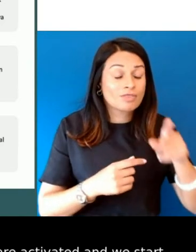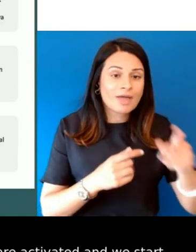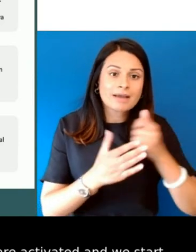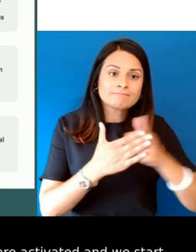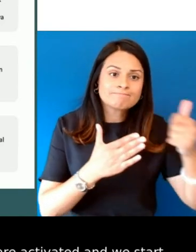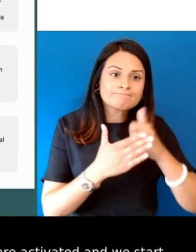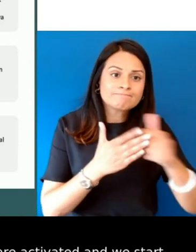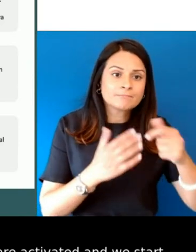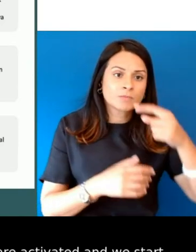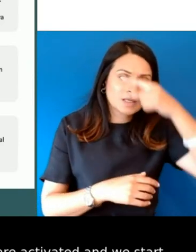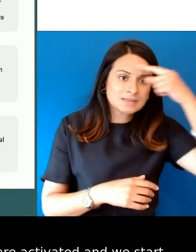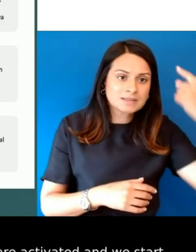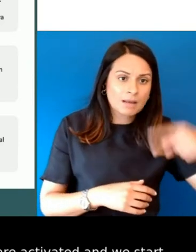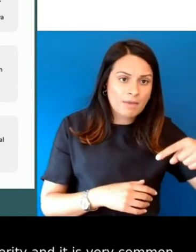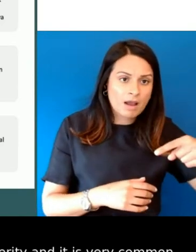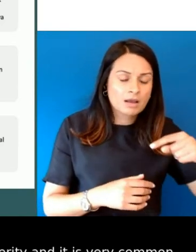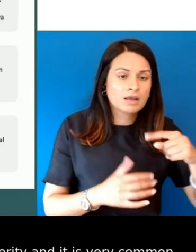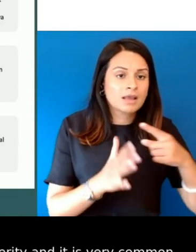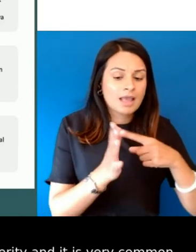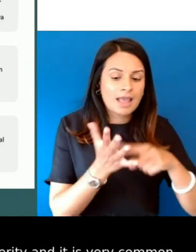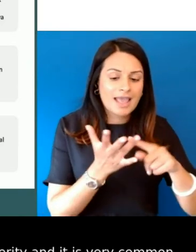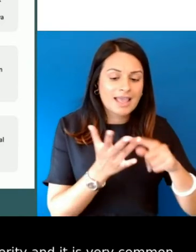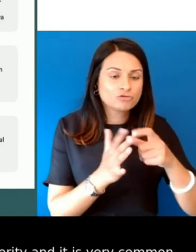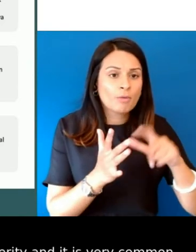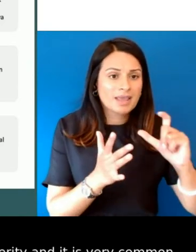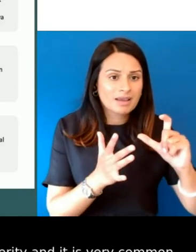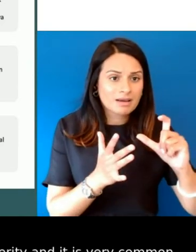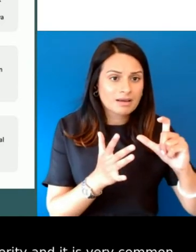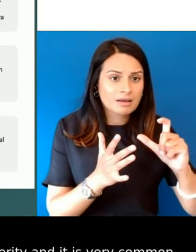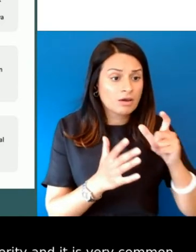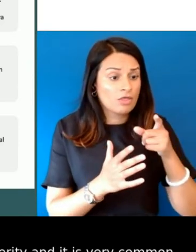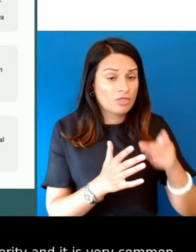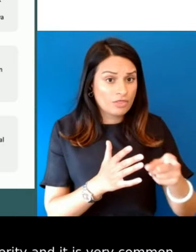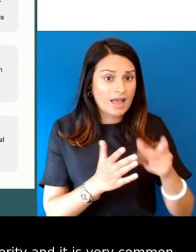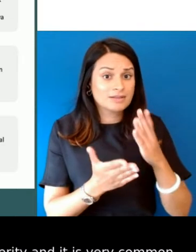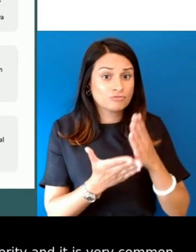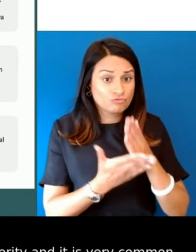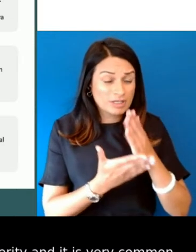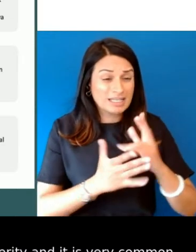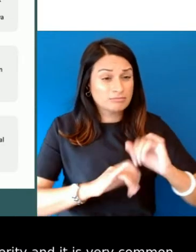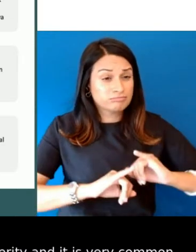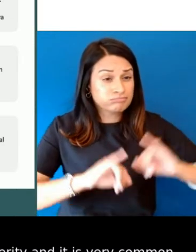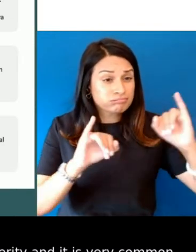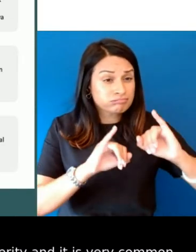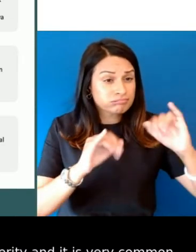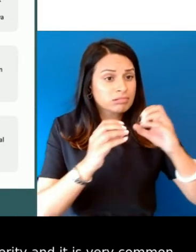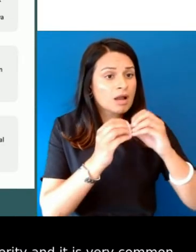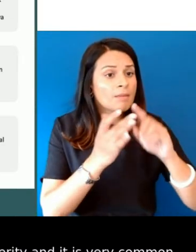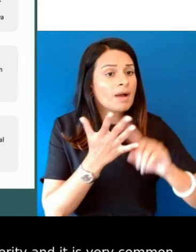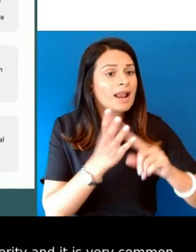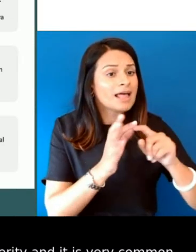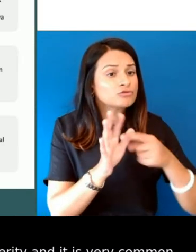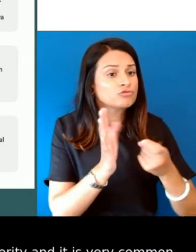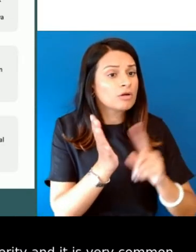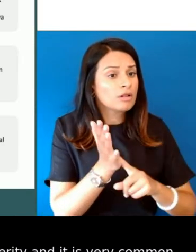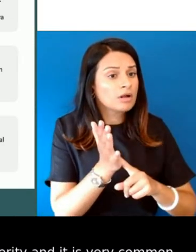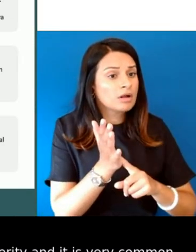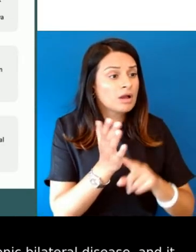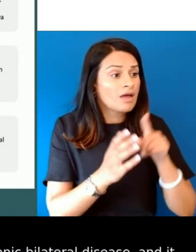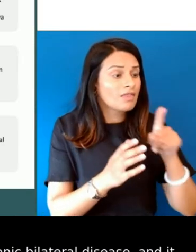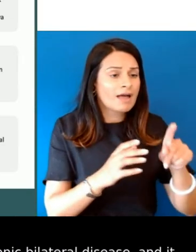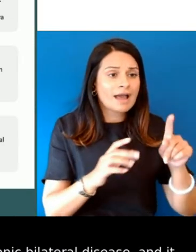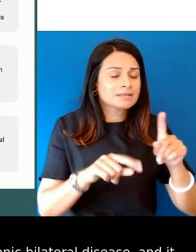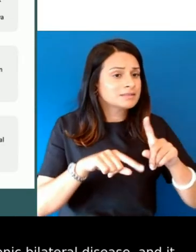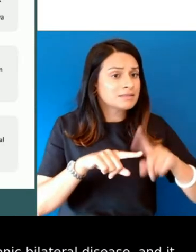atopic keratoconjunctivitis which is chronic bilateral disease and it has no correlation with different times of the year so you just have